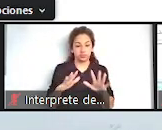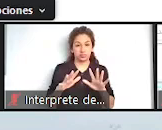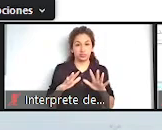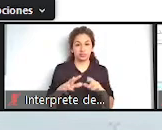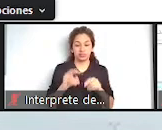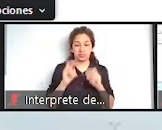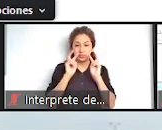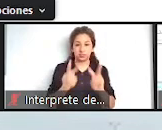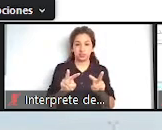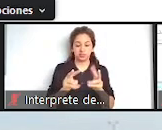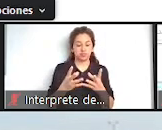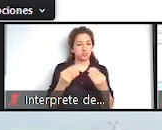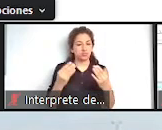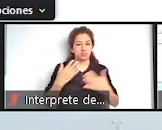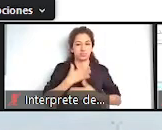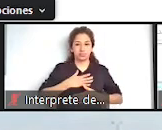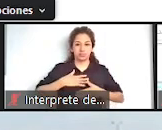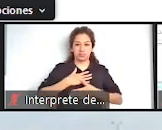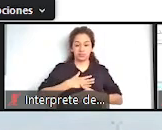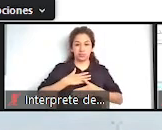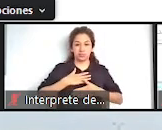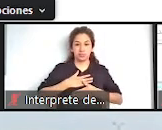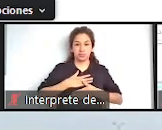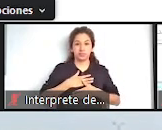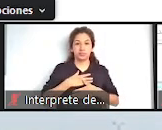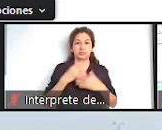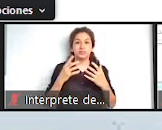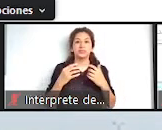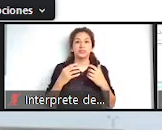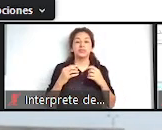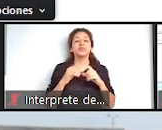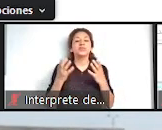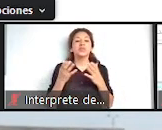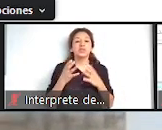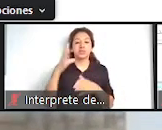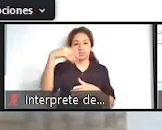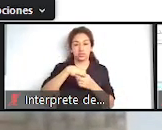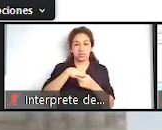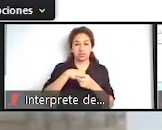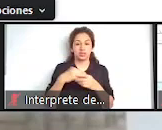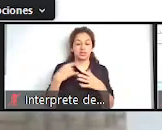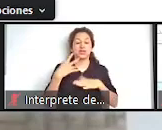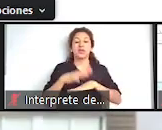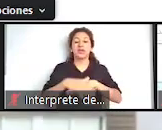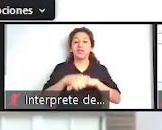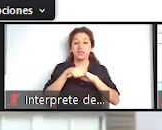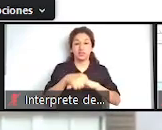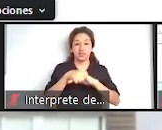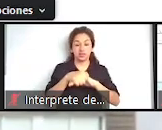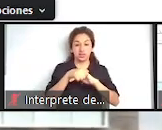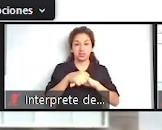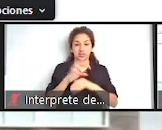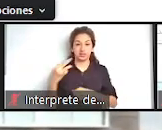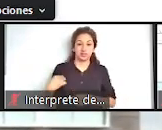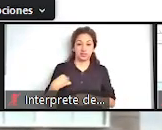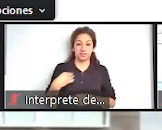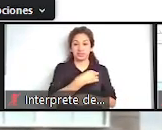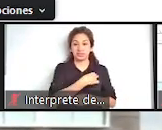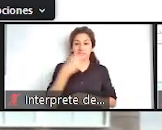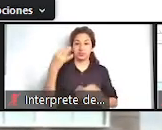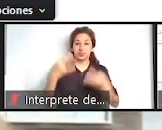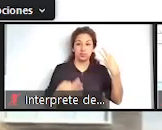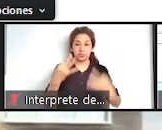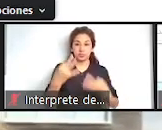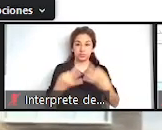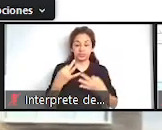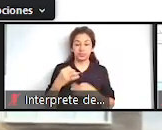today we are very pleased with the implementation of this instrument we congratulate